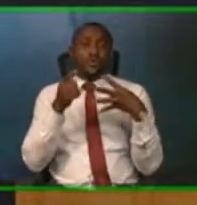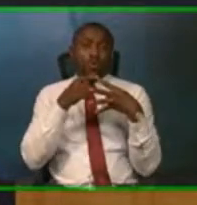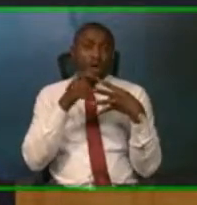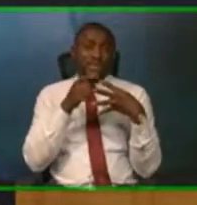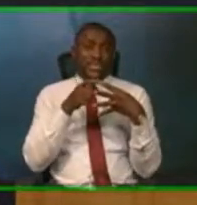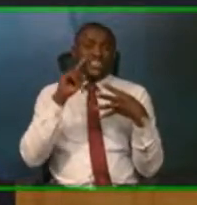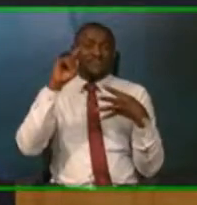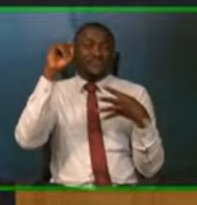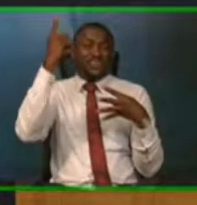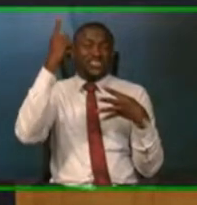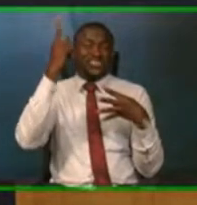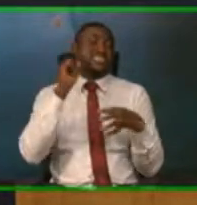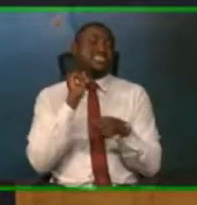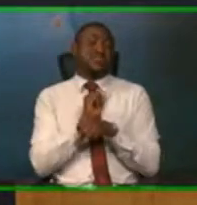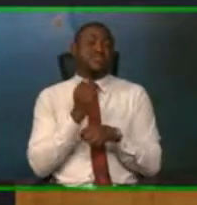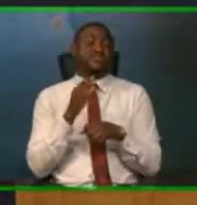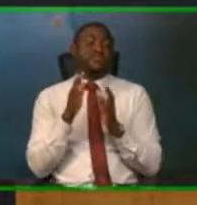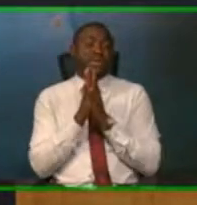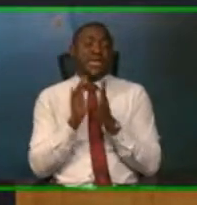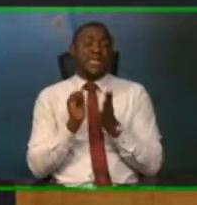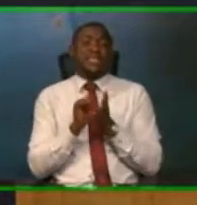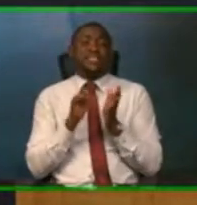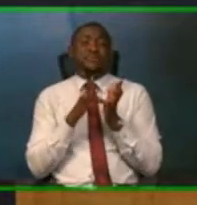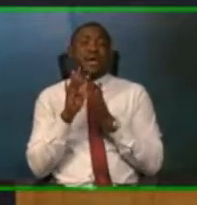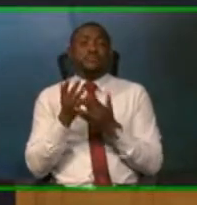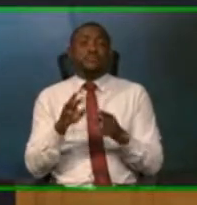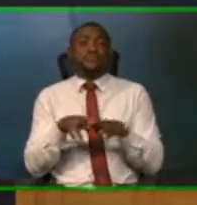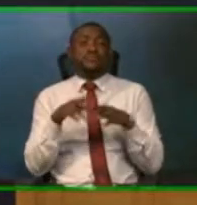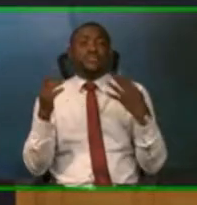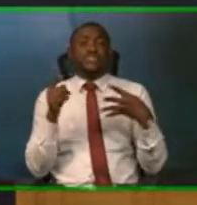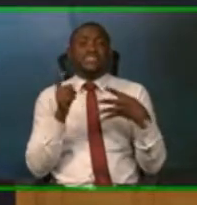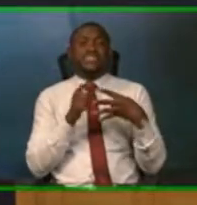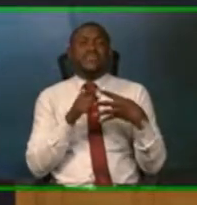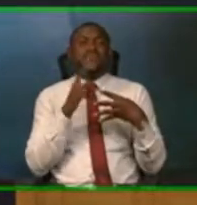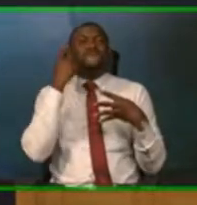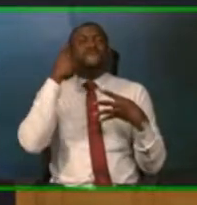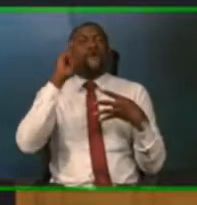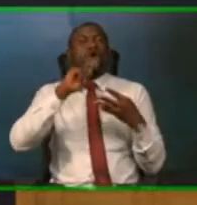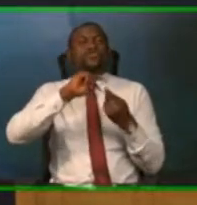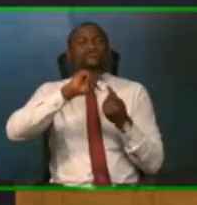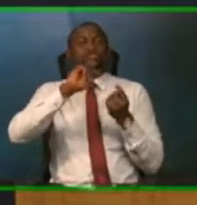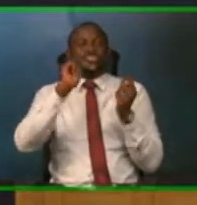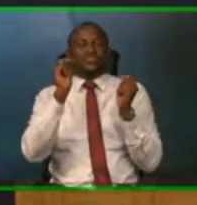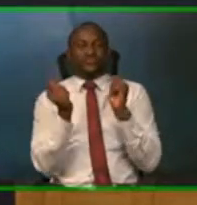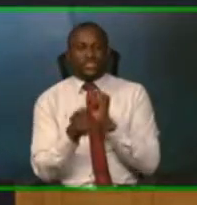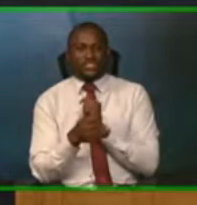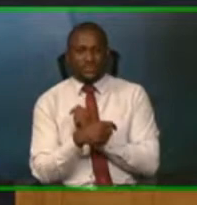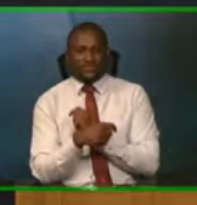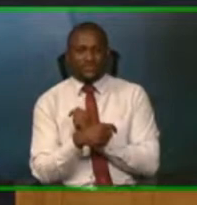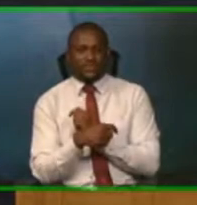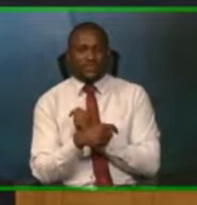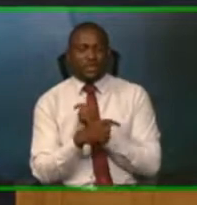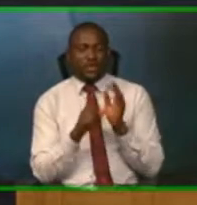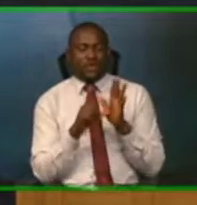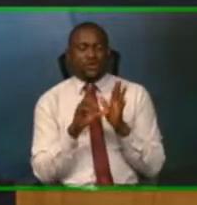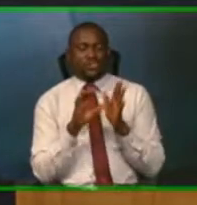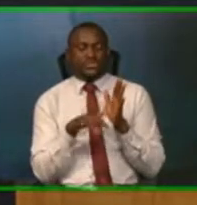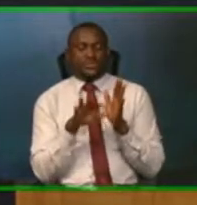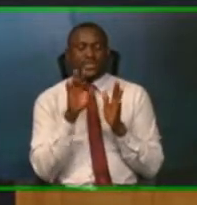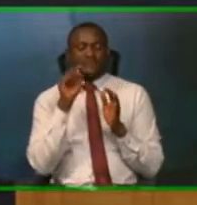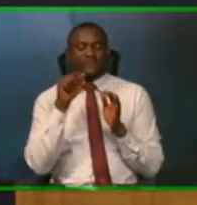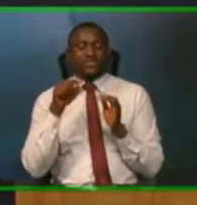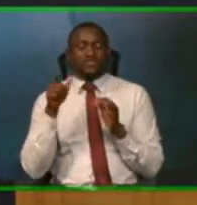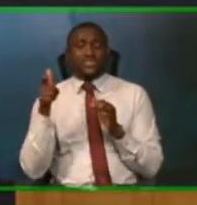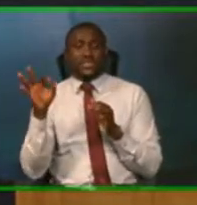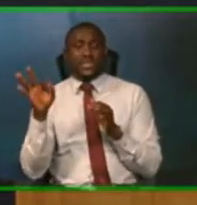first assignment of prayer that the Bible reveals is for transformation. Luke chapter 9 and verse 29,